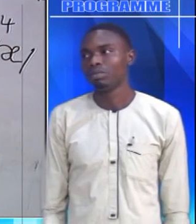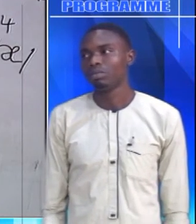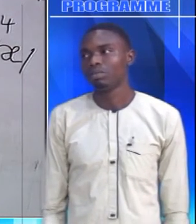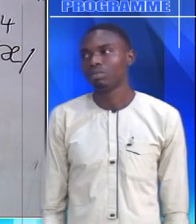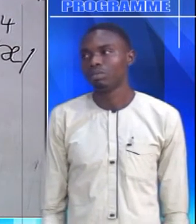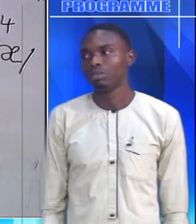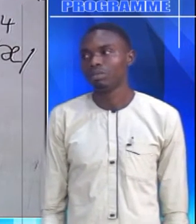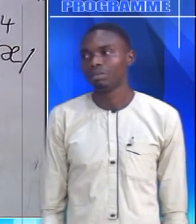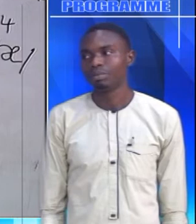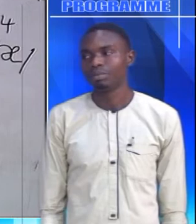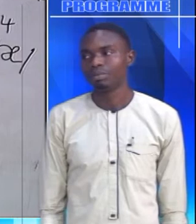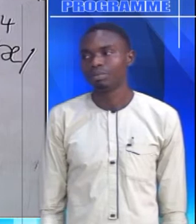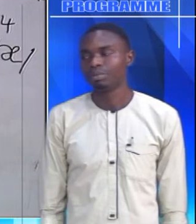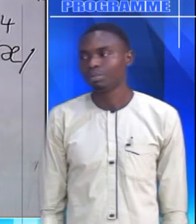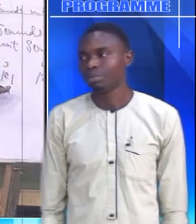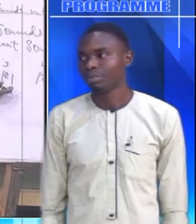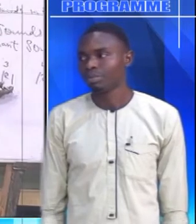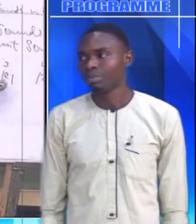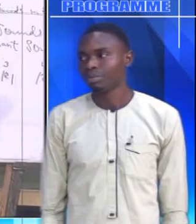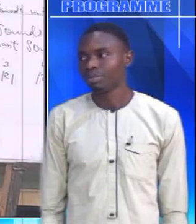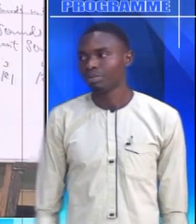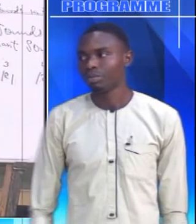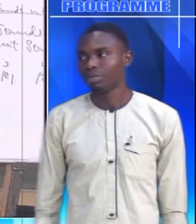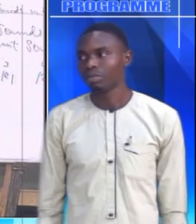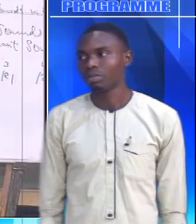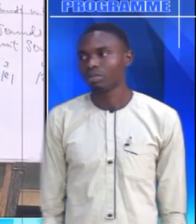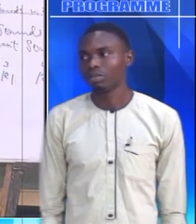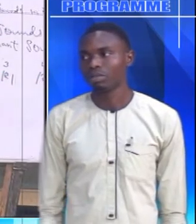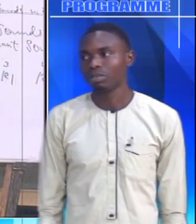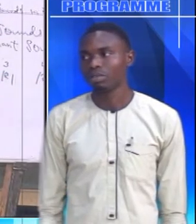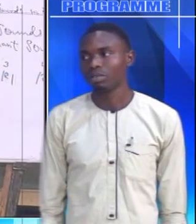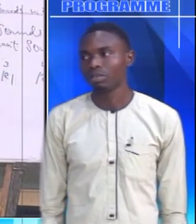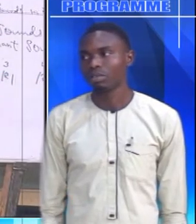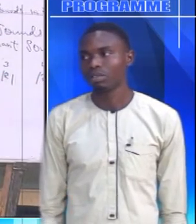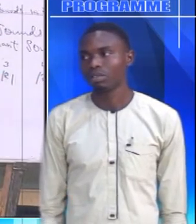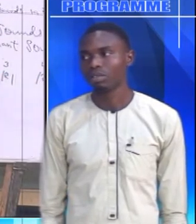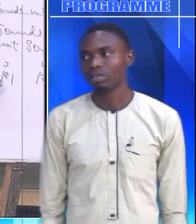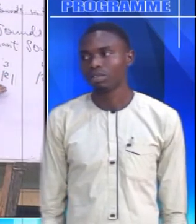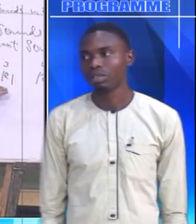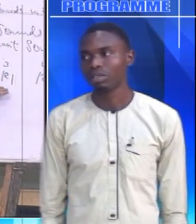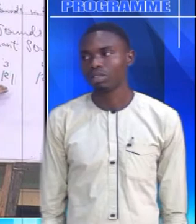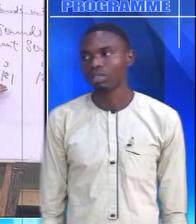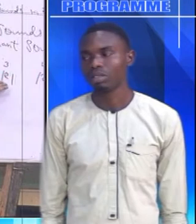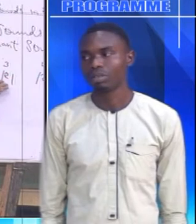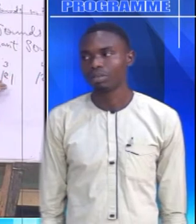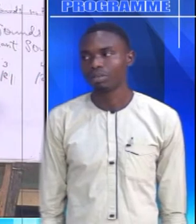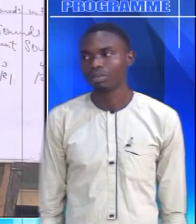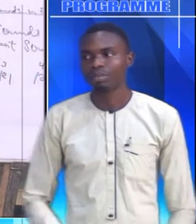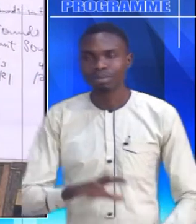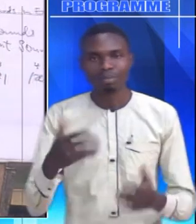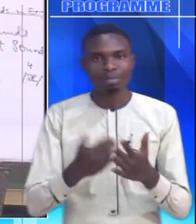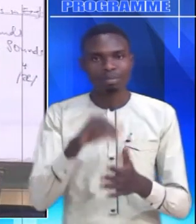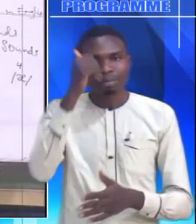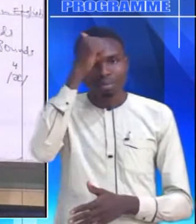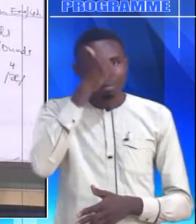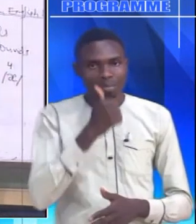of this. Then let's go to this one, because all African language has this sound,